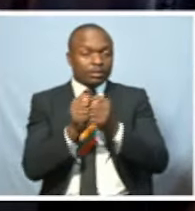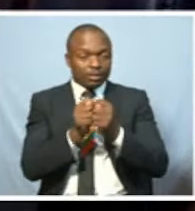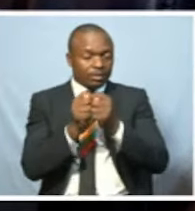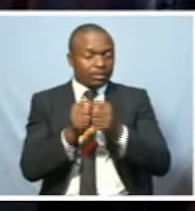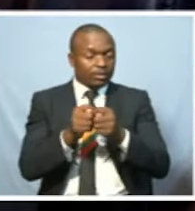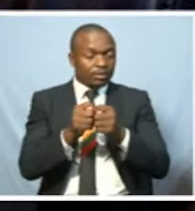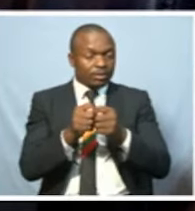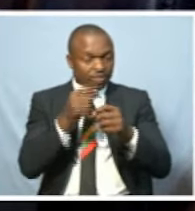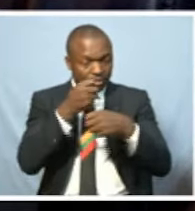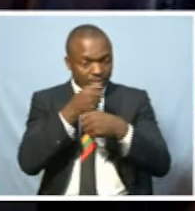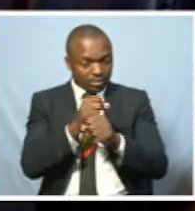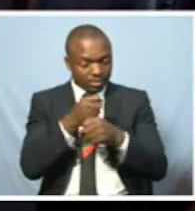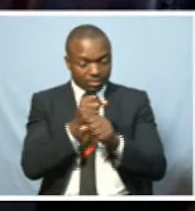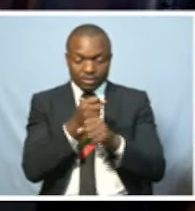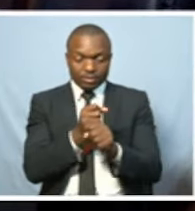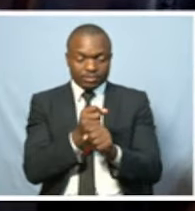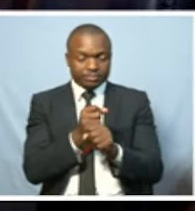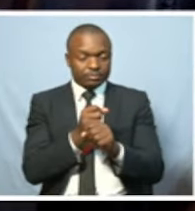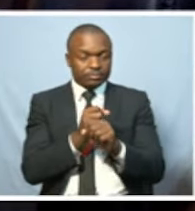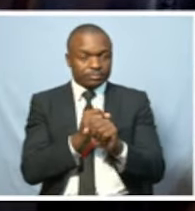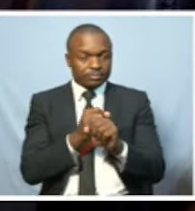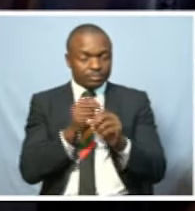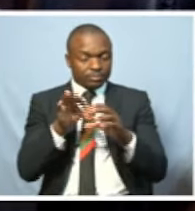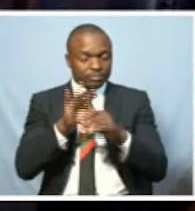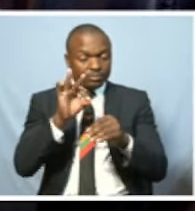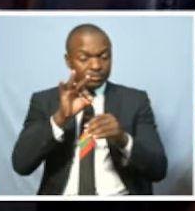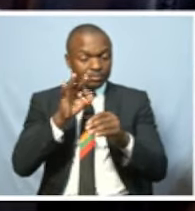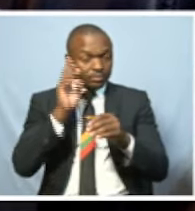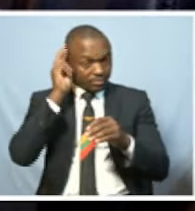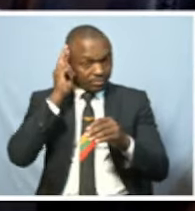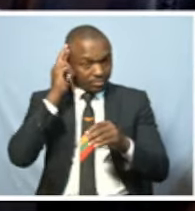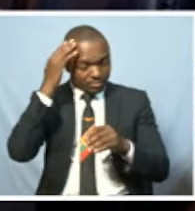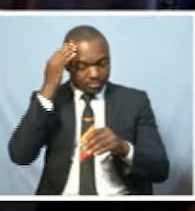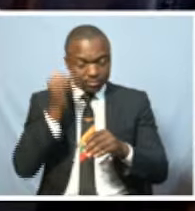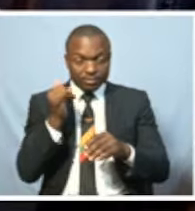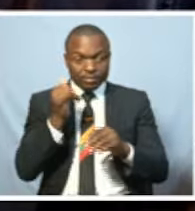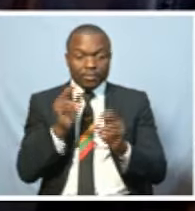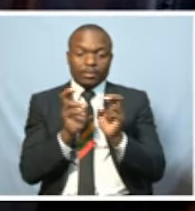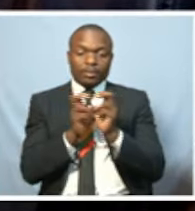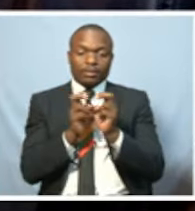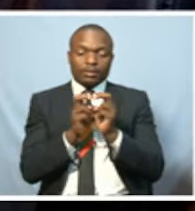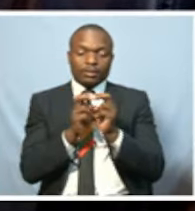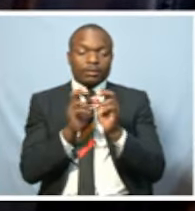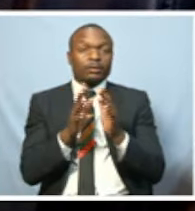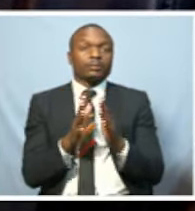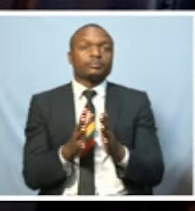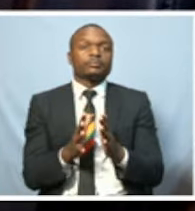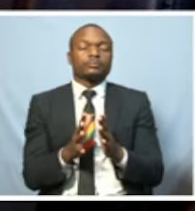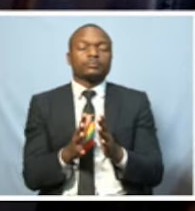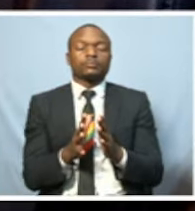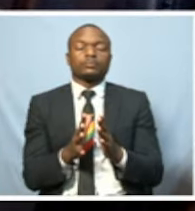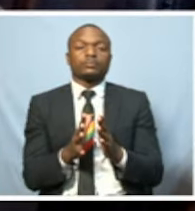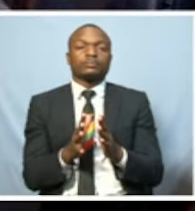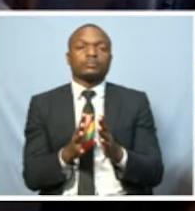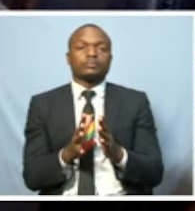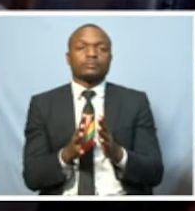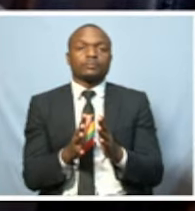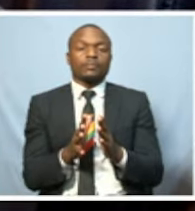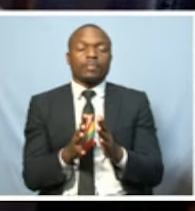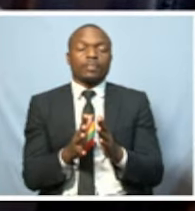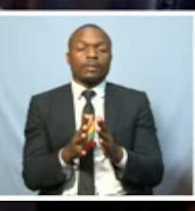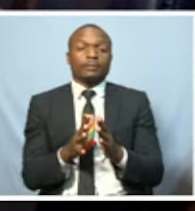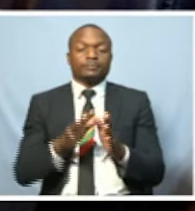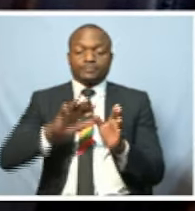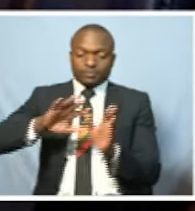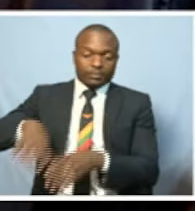to analyze some reasons to why maybe the contractor turned down